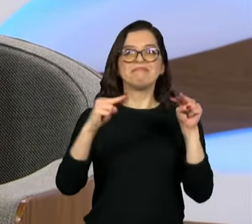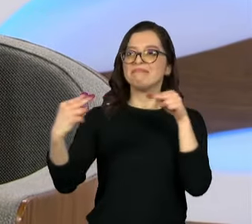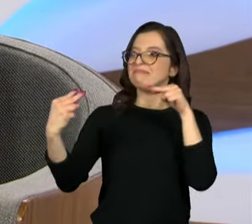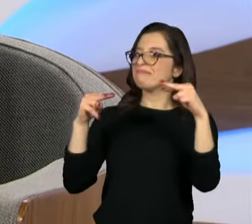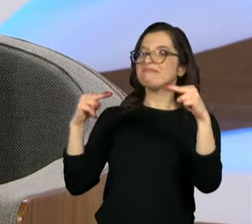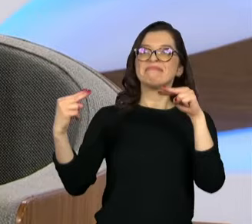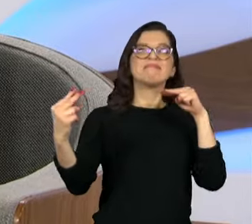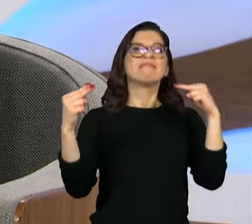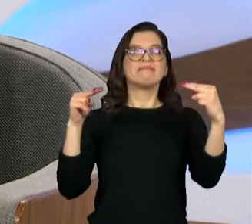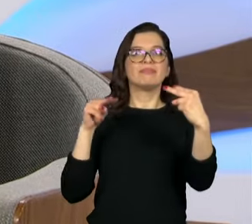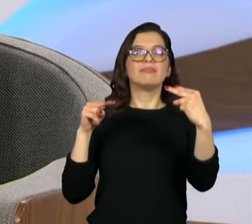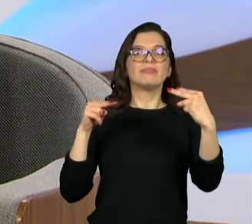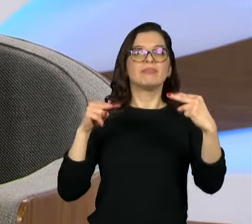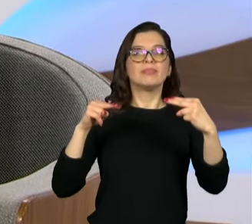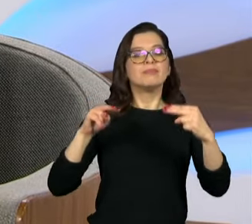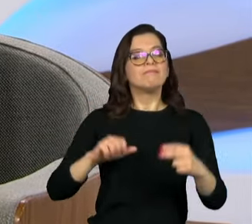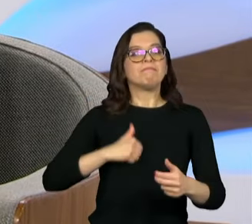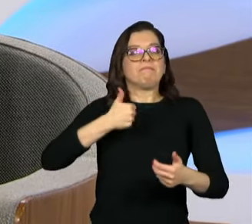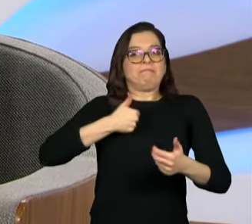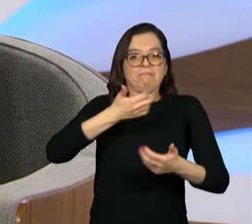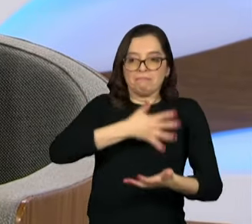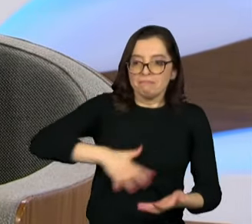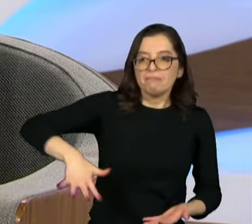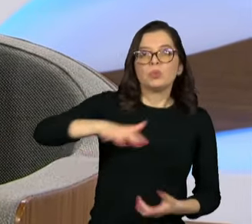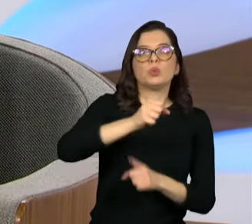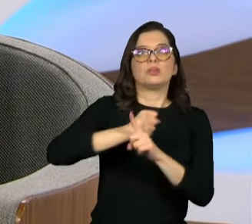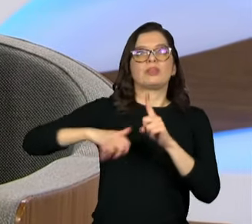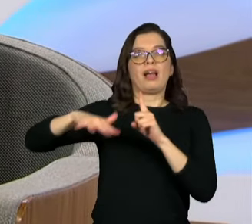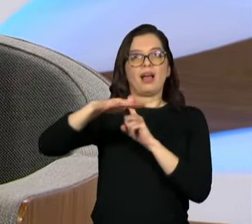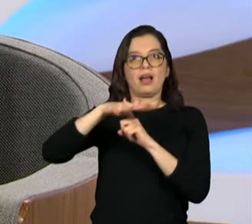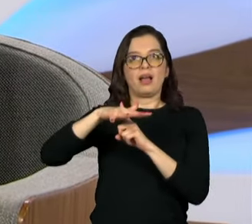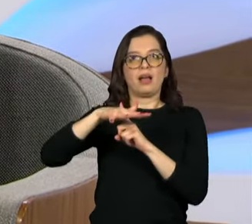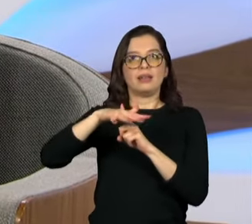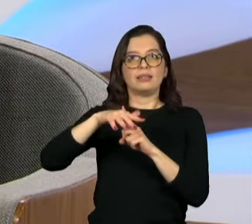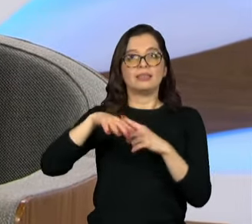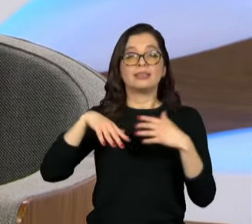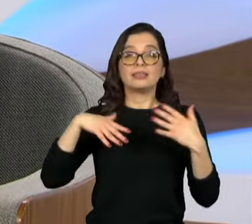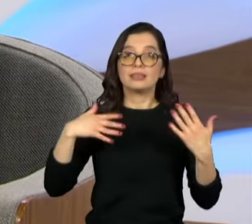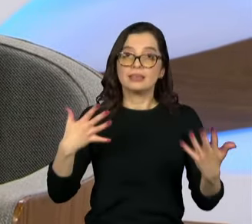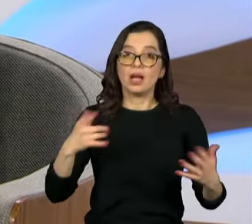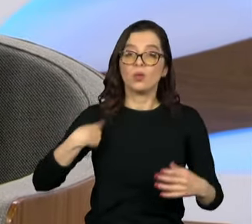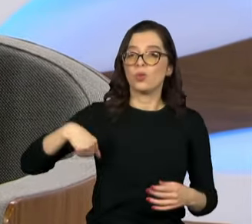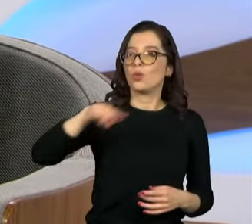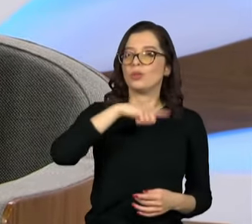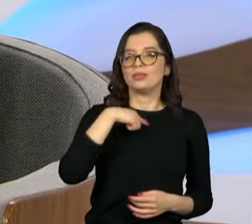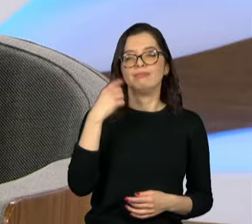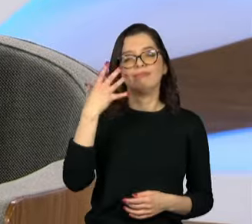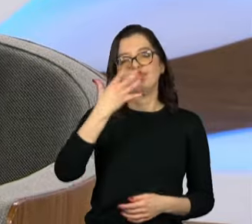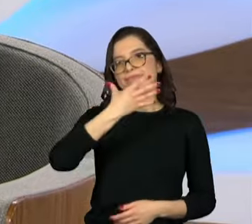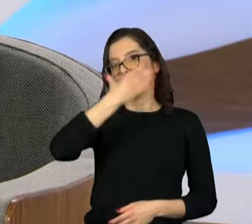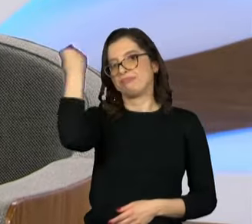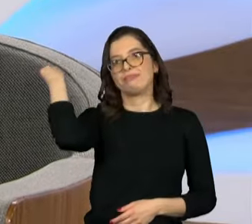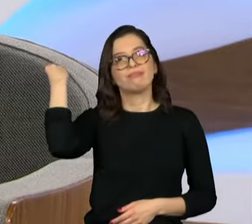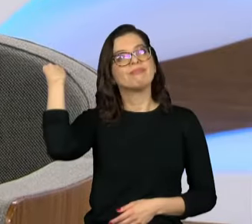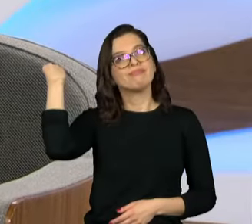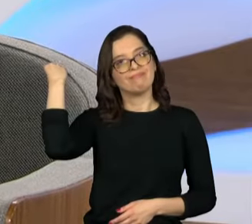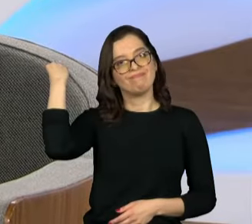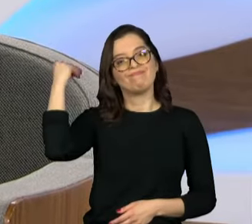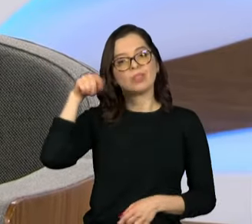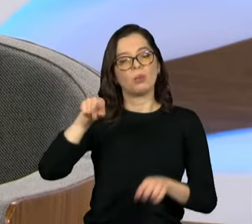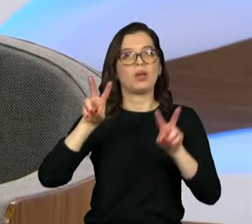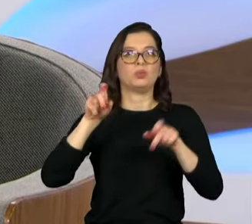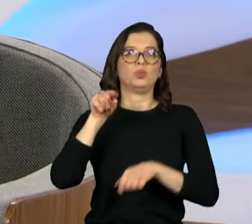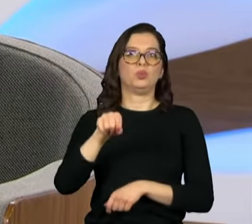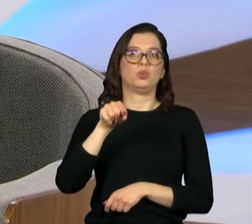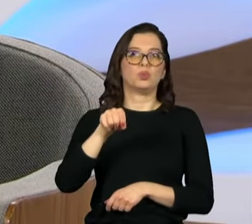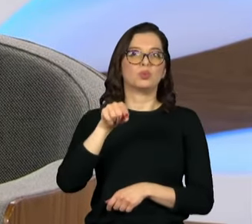and honor and social esteem for doing so. And we often forget this